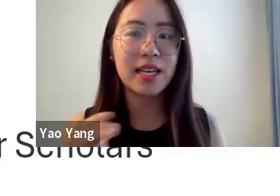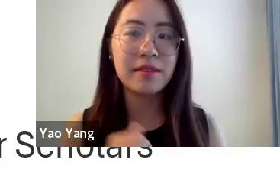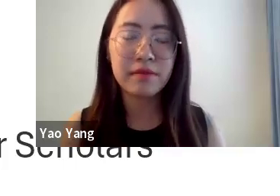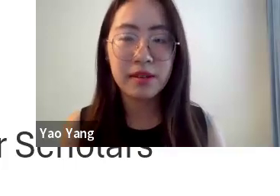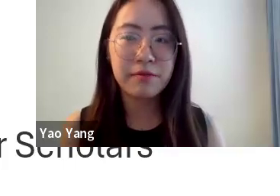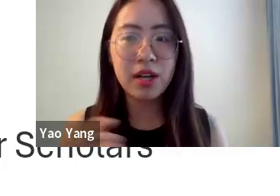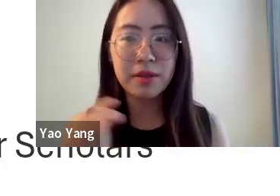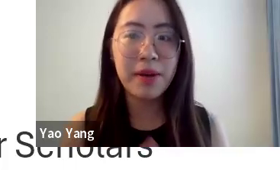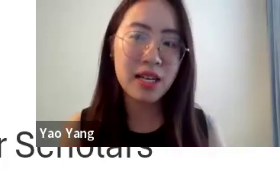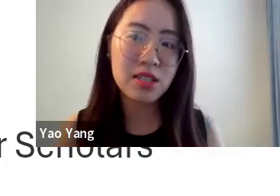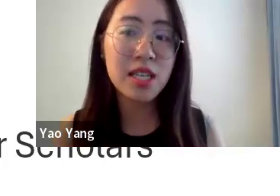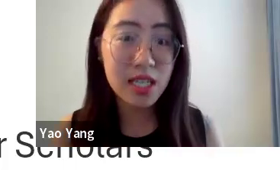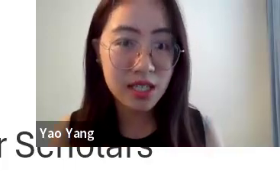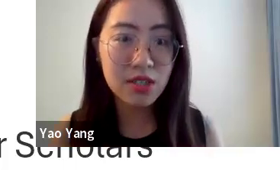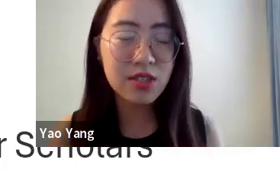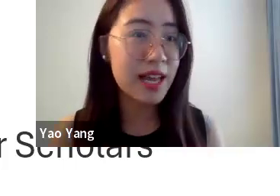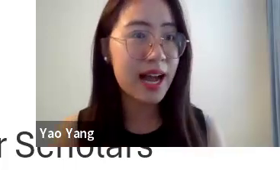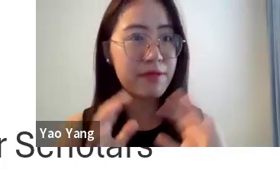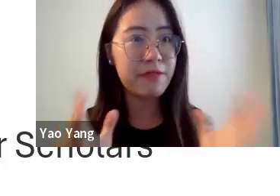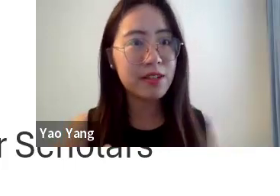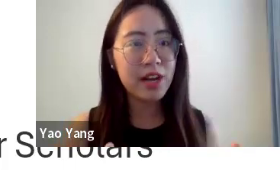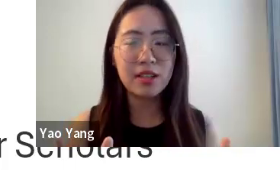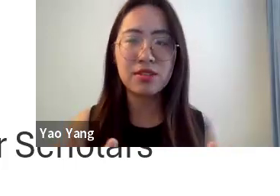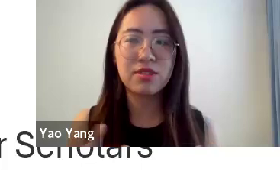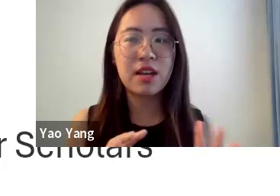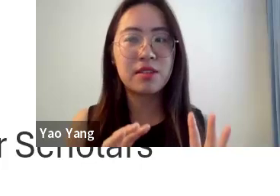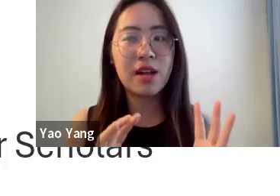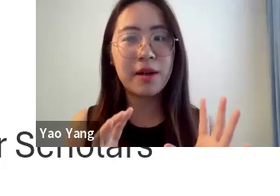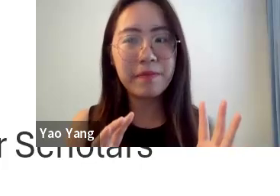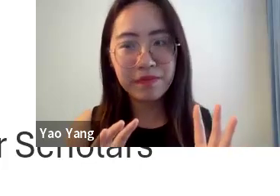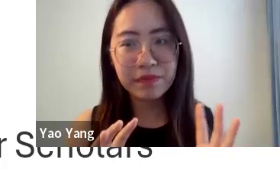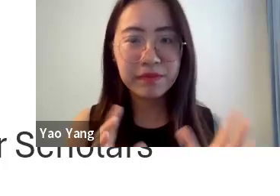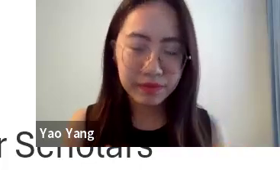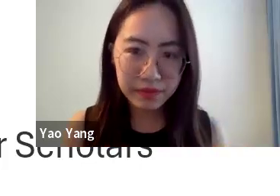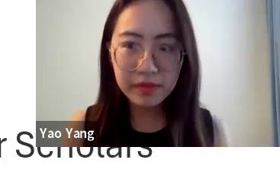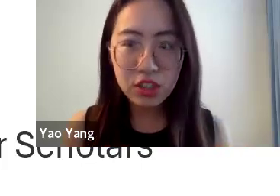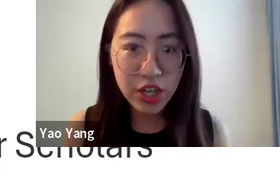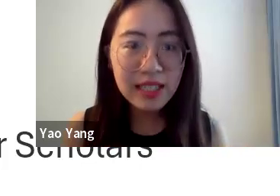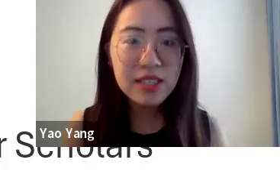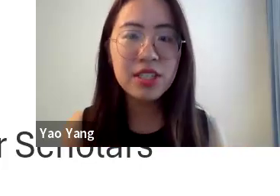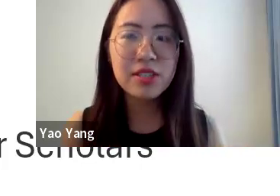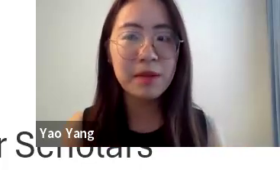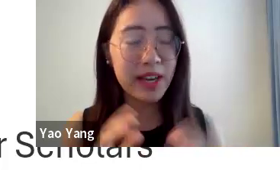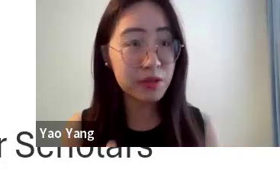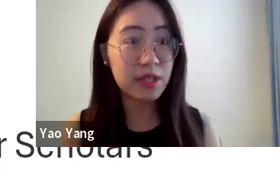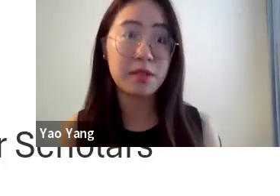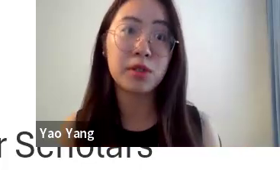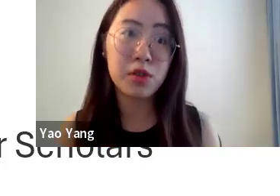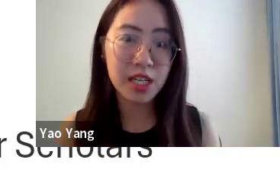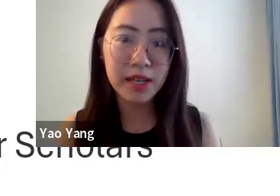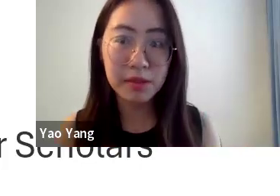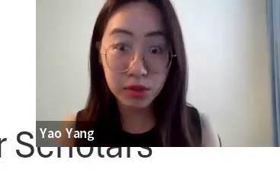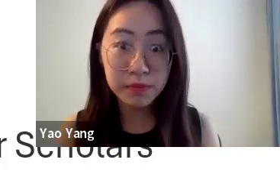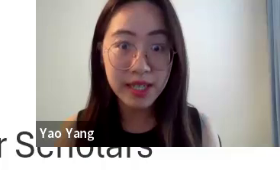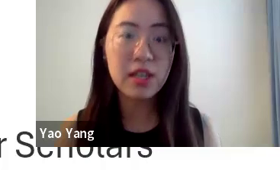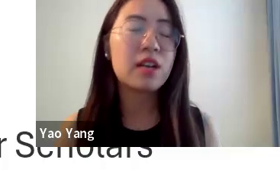the data from the past 10 years and I found out some challenges, some areas the